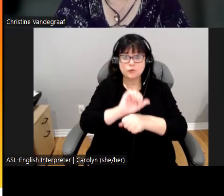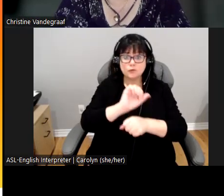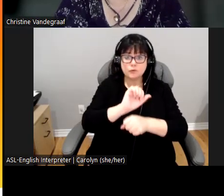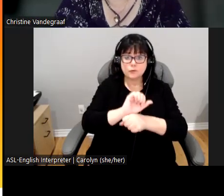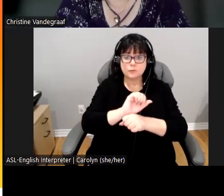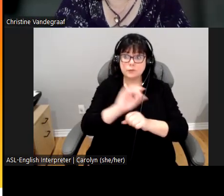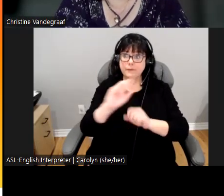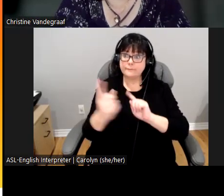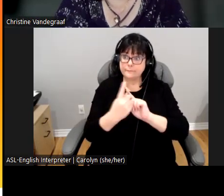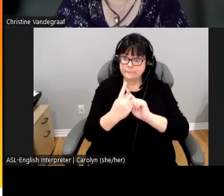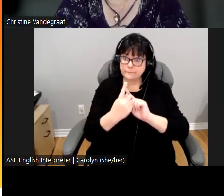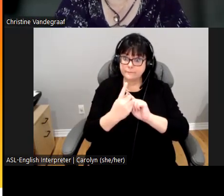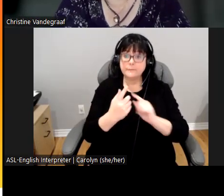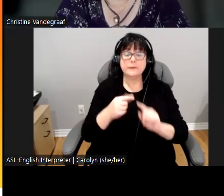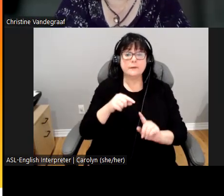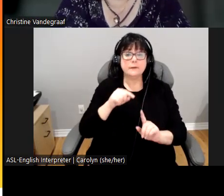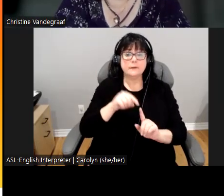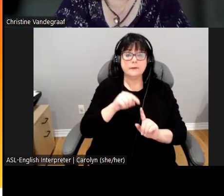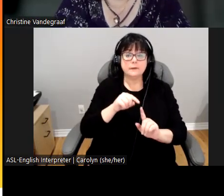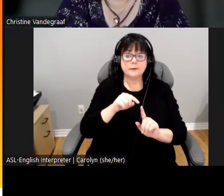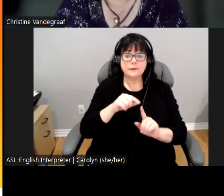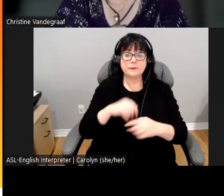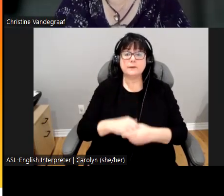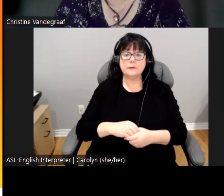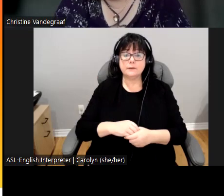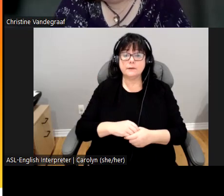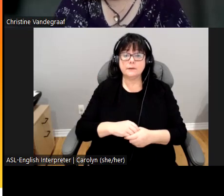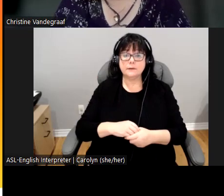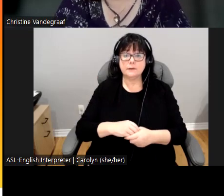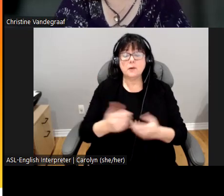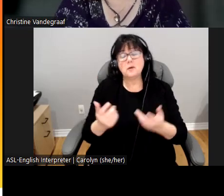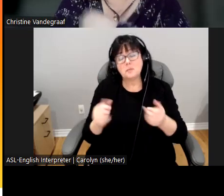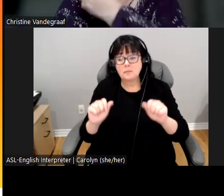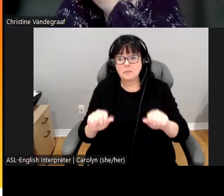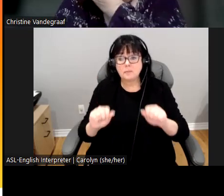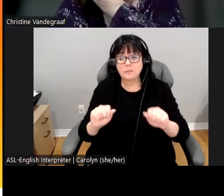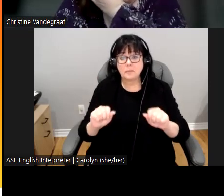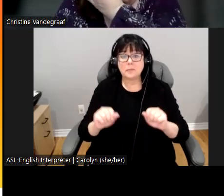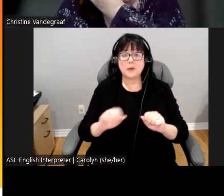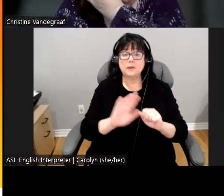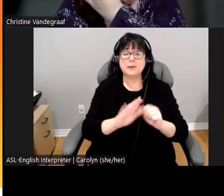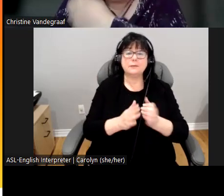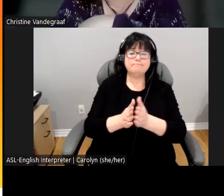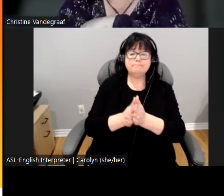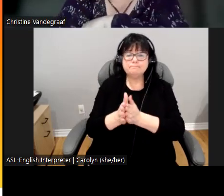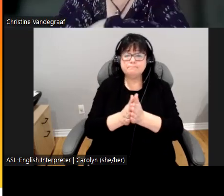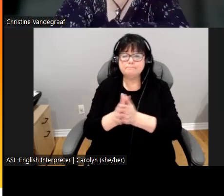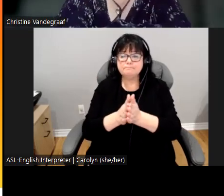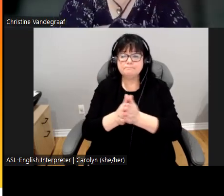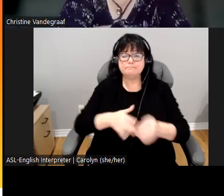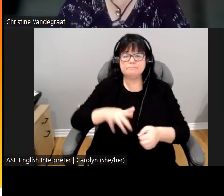is that low level, or there could be a low level of motivation and social